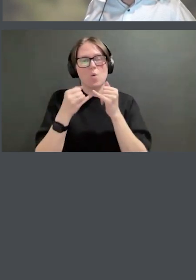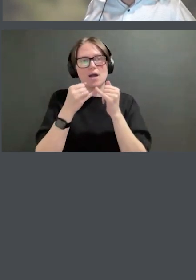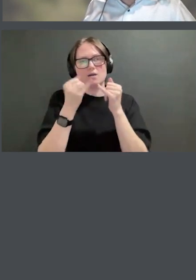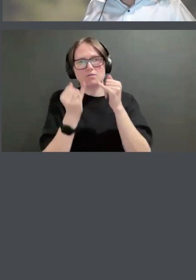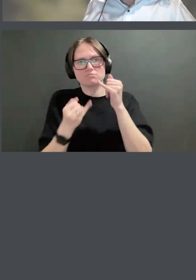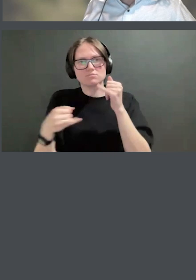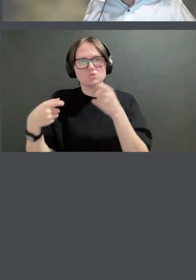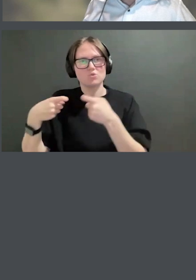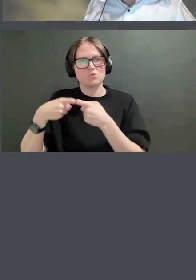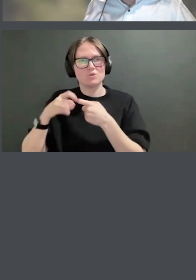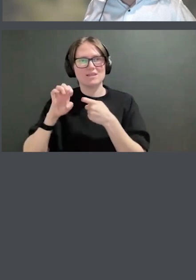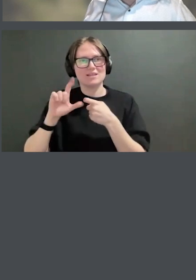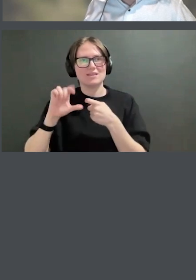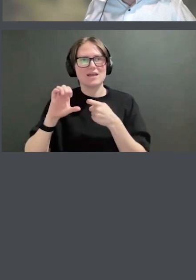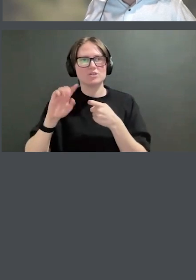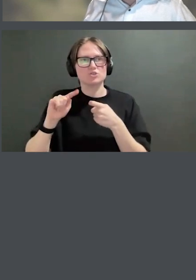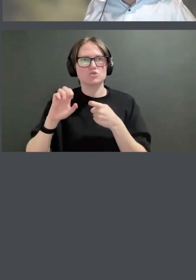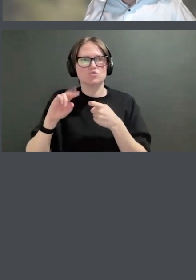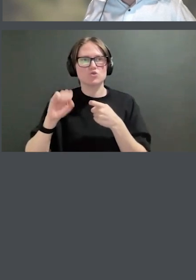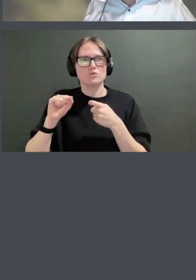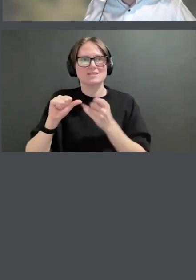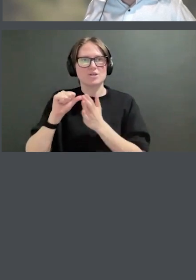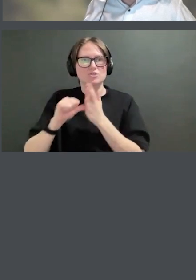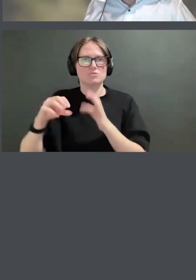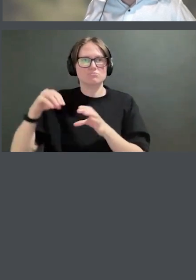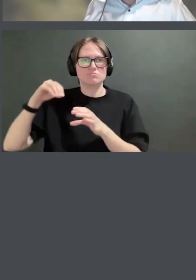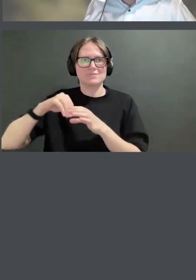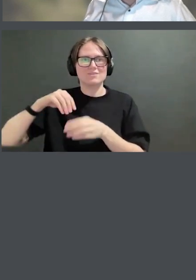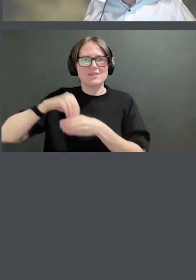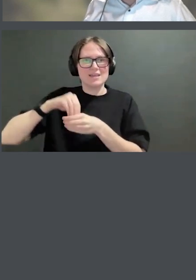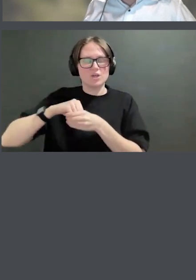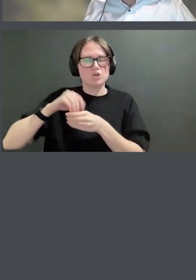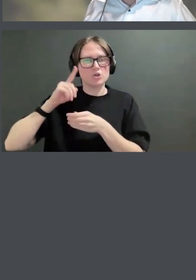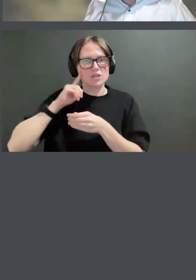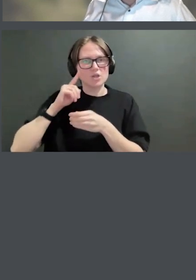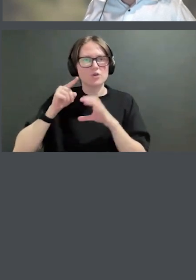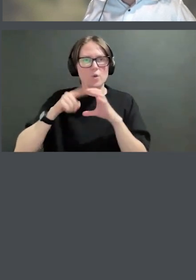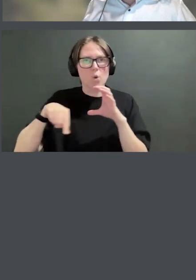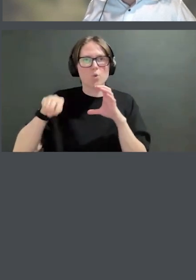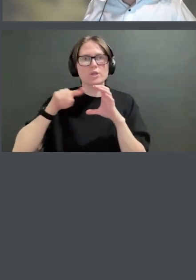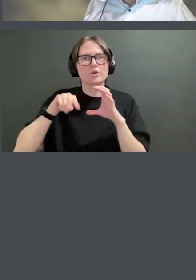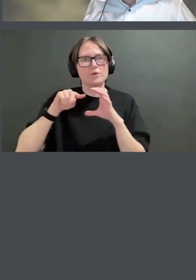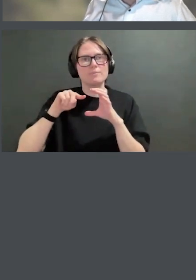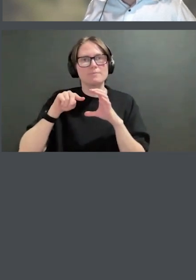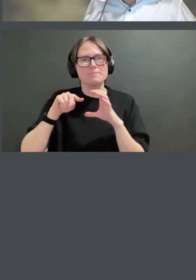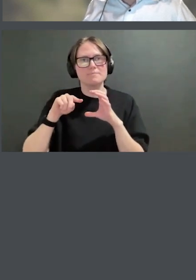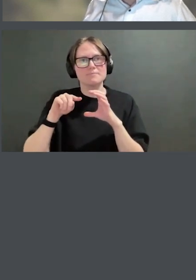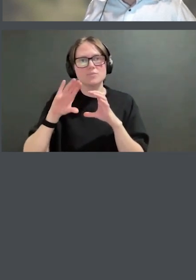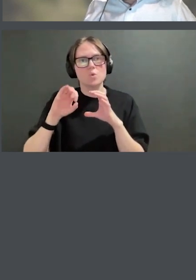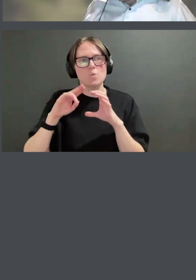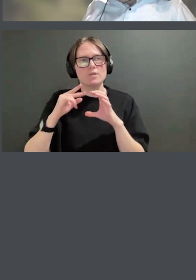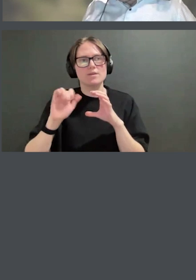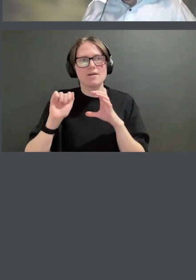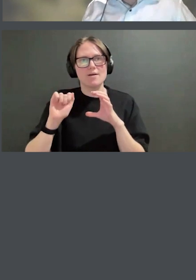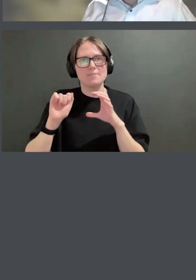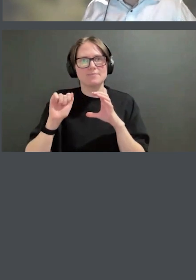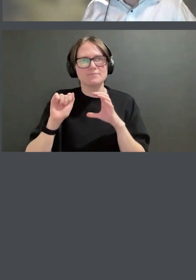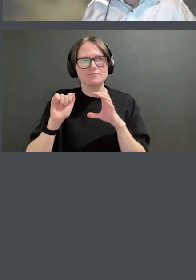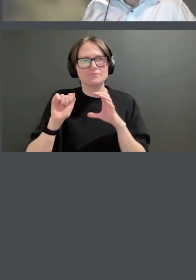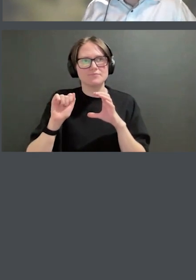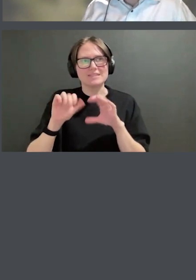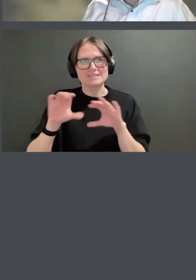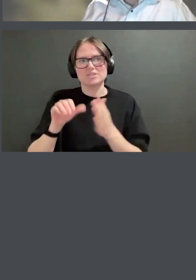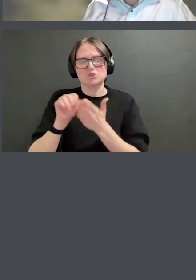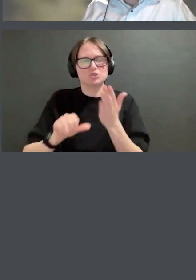that are surgically placed into the inner ear, into the cochlea, through a small opening that we make